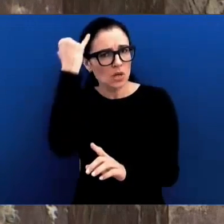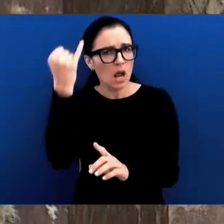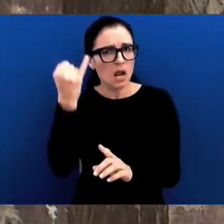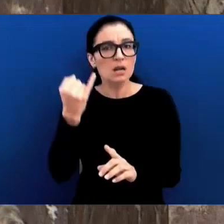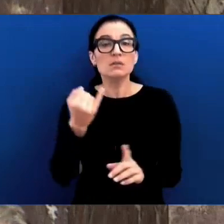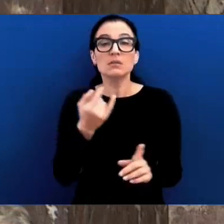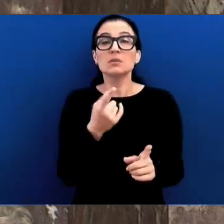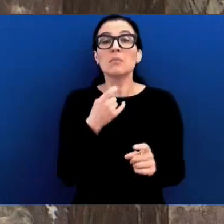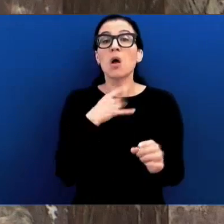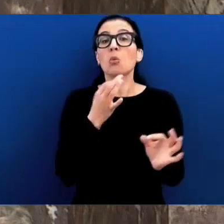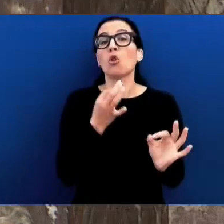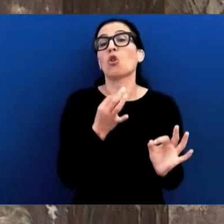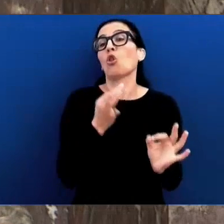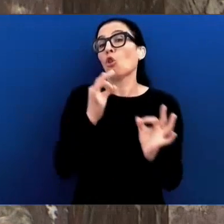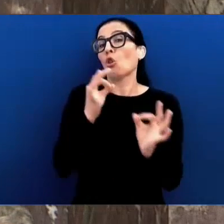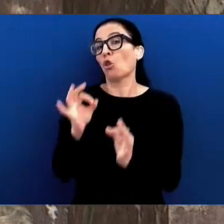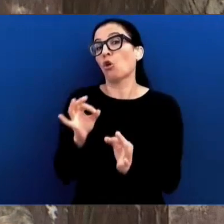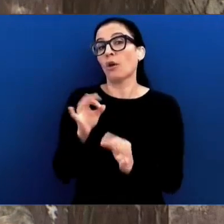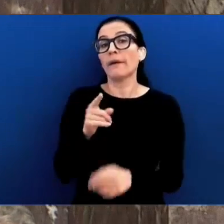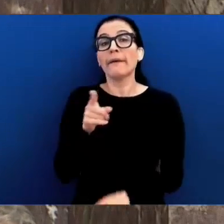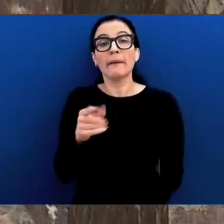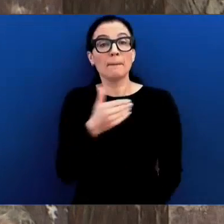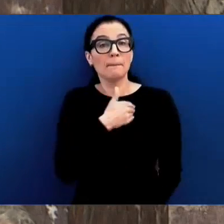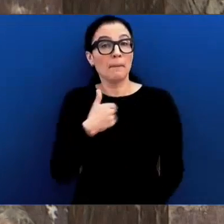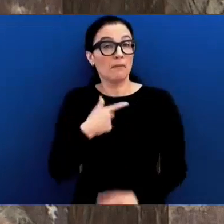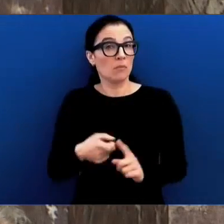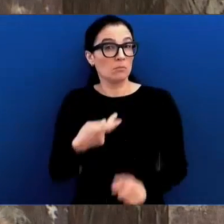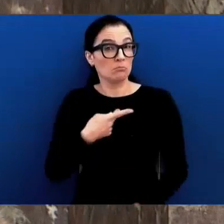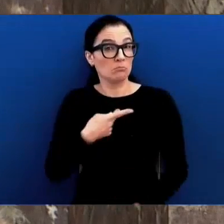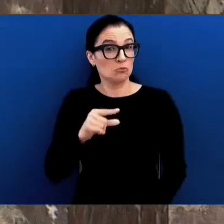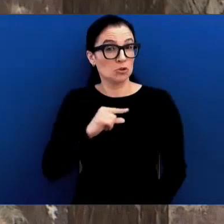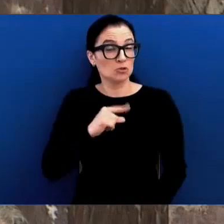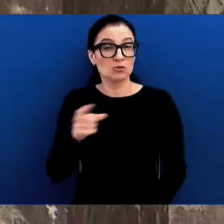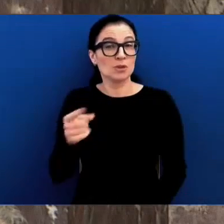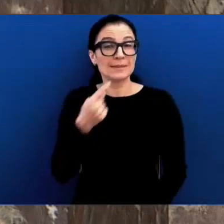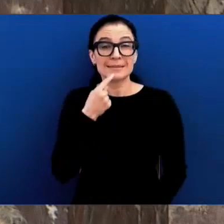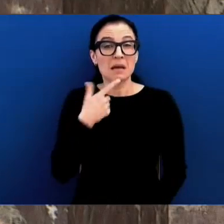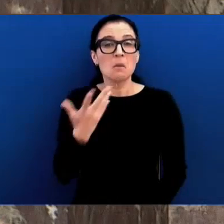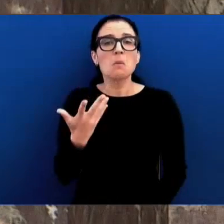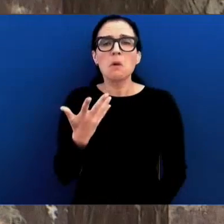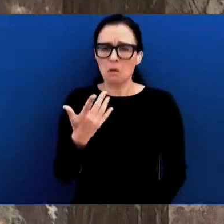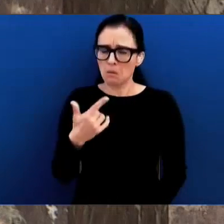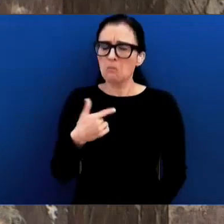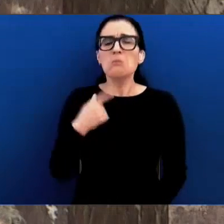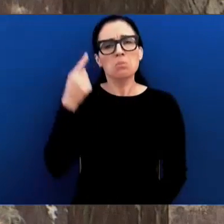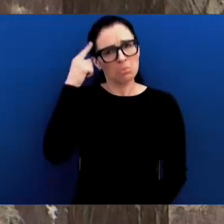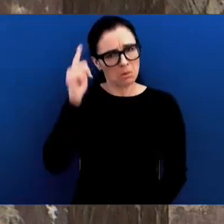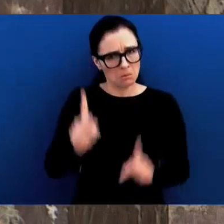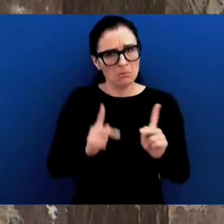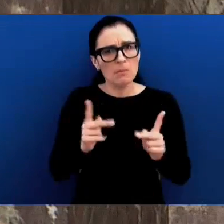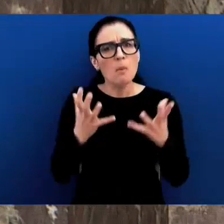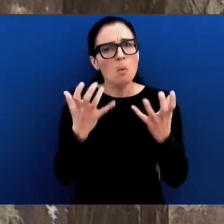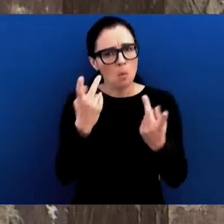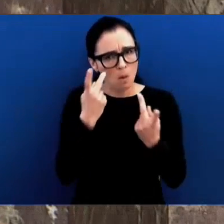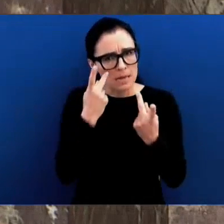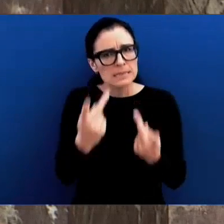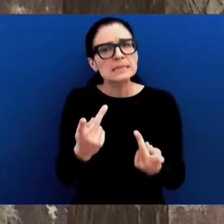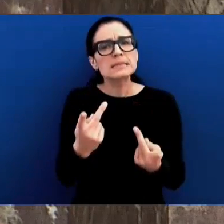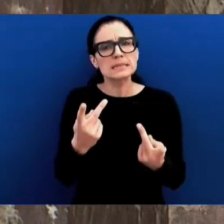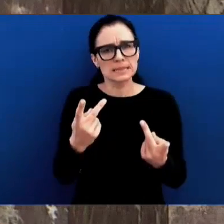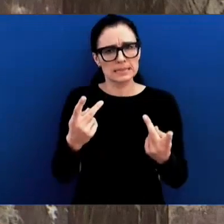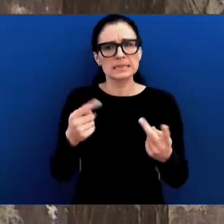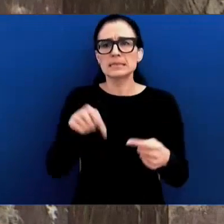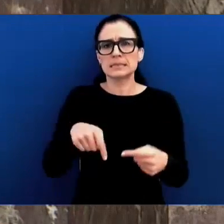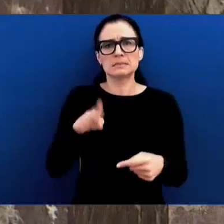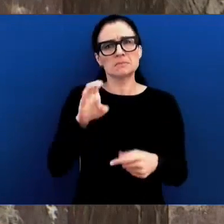the member from Prince George who said, I think people who do want to see environmental leadership in the province, and obviously the carbon tax is one of the best